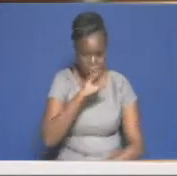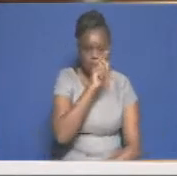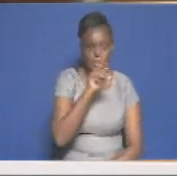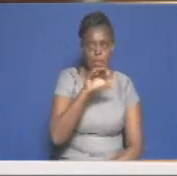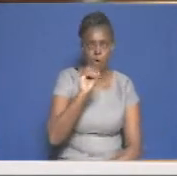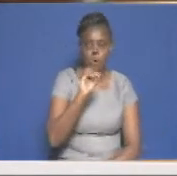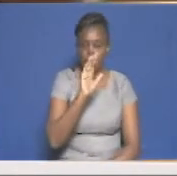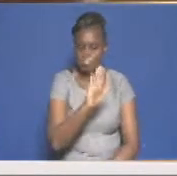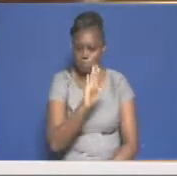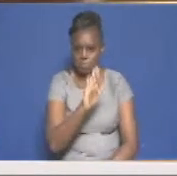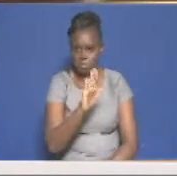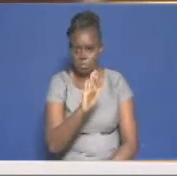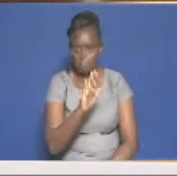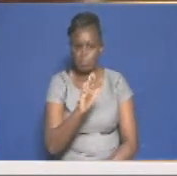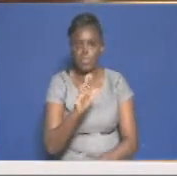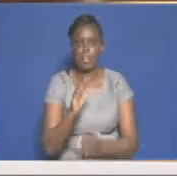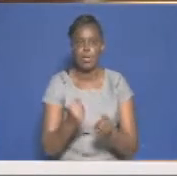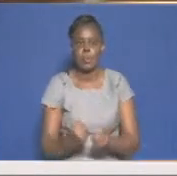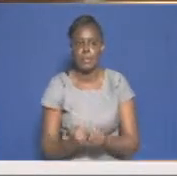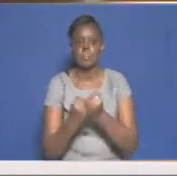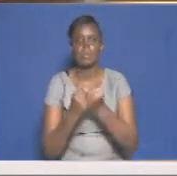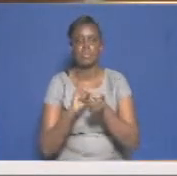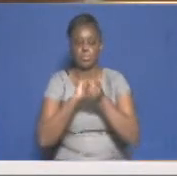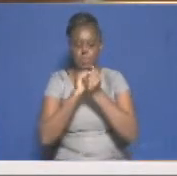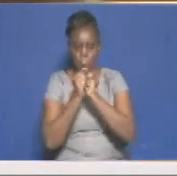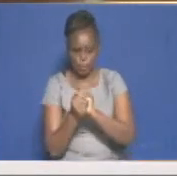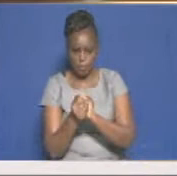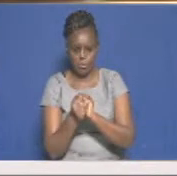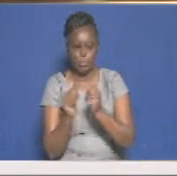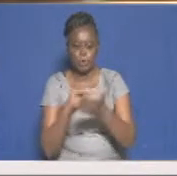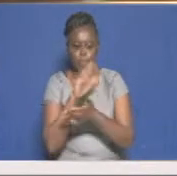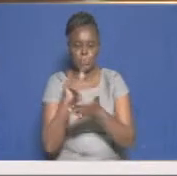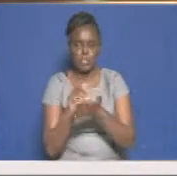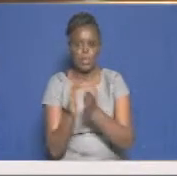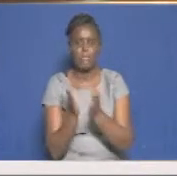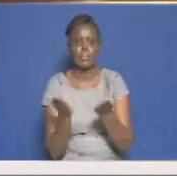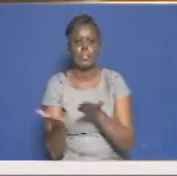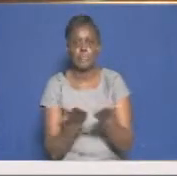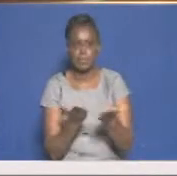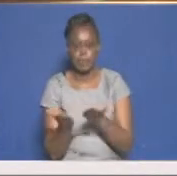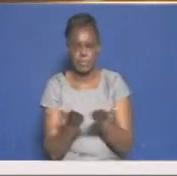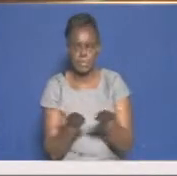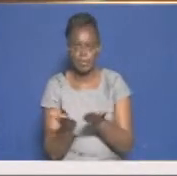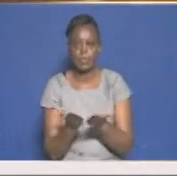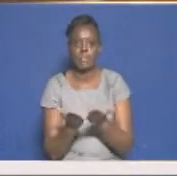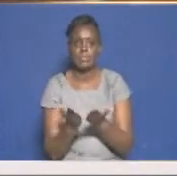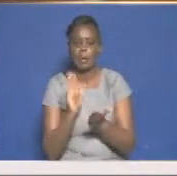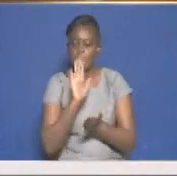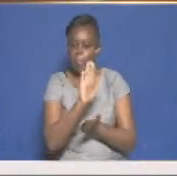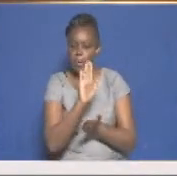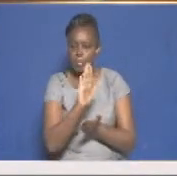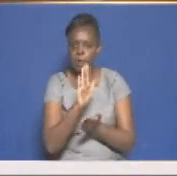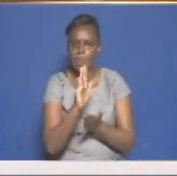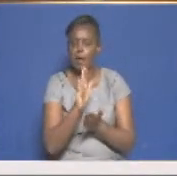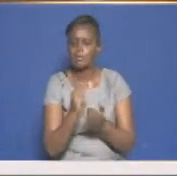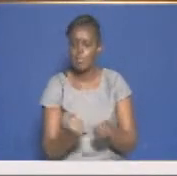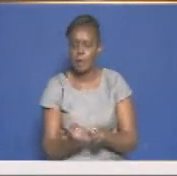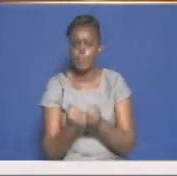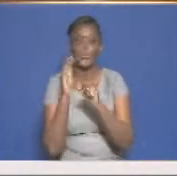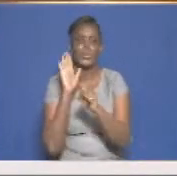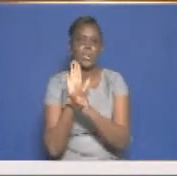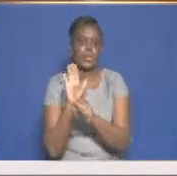of health and catering to the facility and services. He's actually the one who contributed a lot when